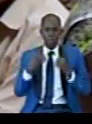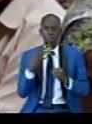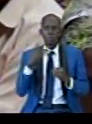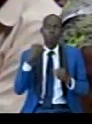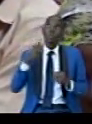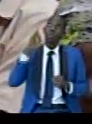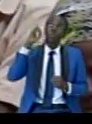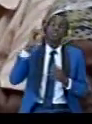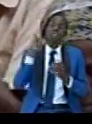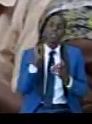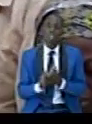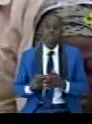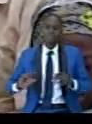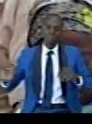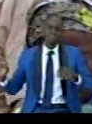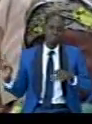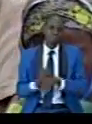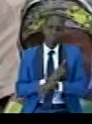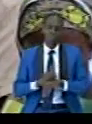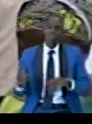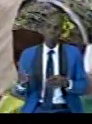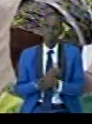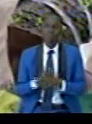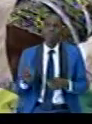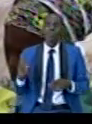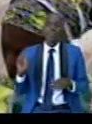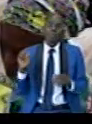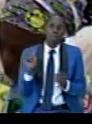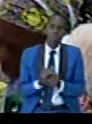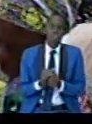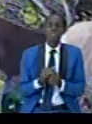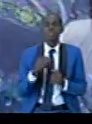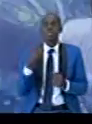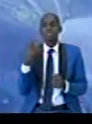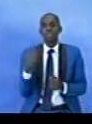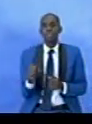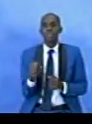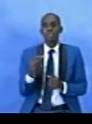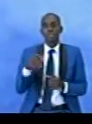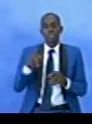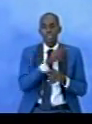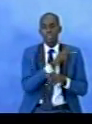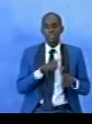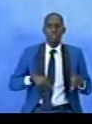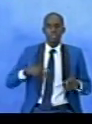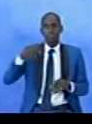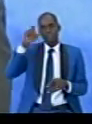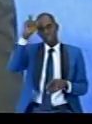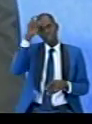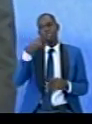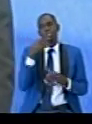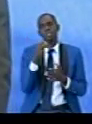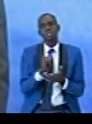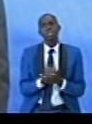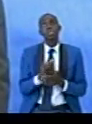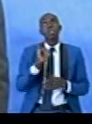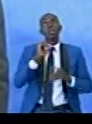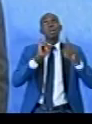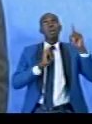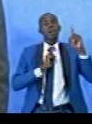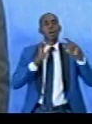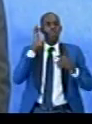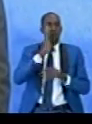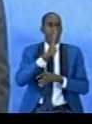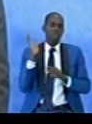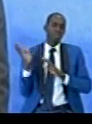chapter 12, and he says, I'll never leave you, I'll never forsake you. If that